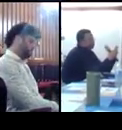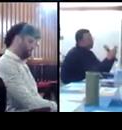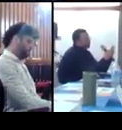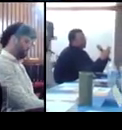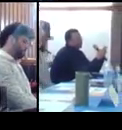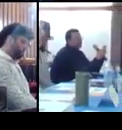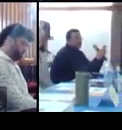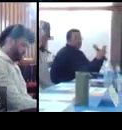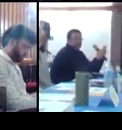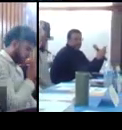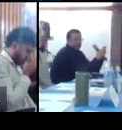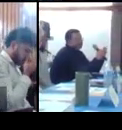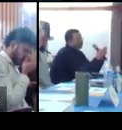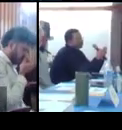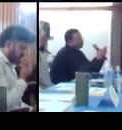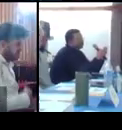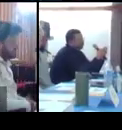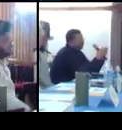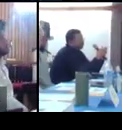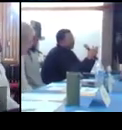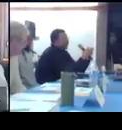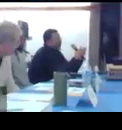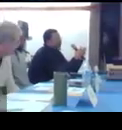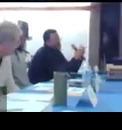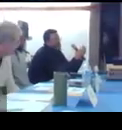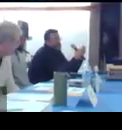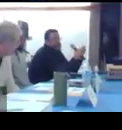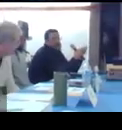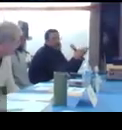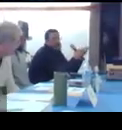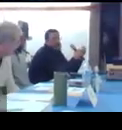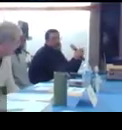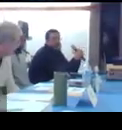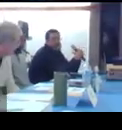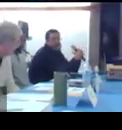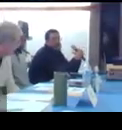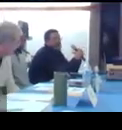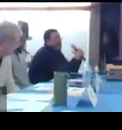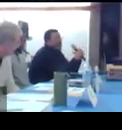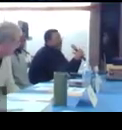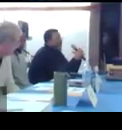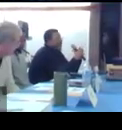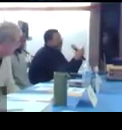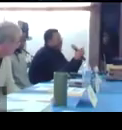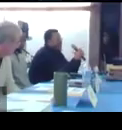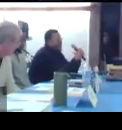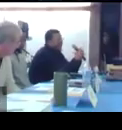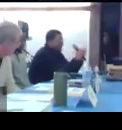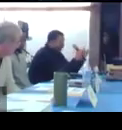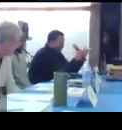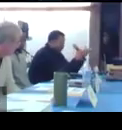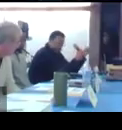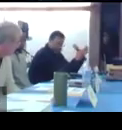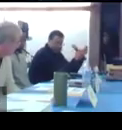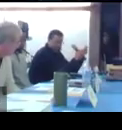that specifically and give developers some kind of a path. So that's what we're trying to track. We're not going to do